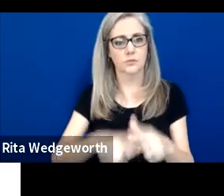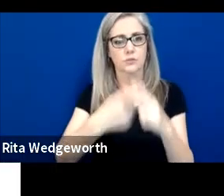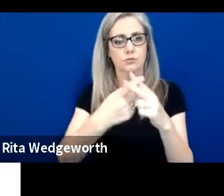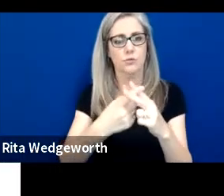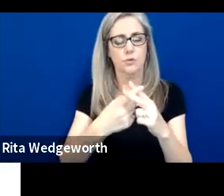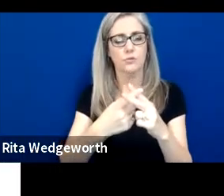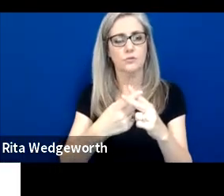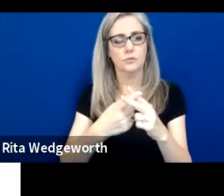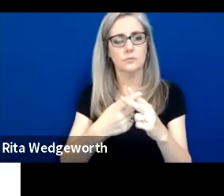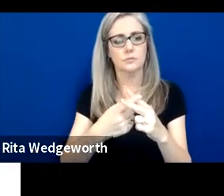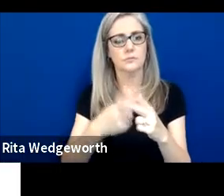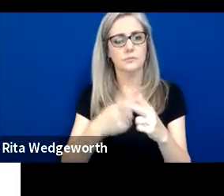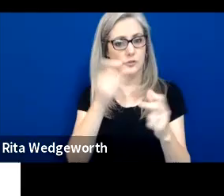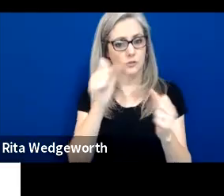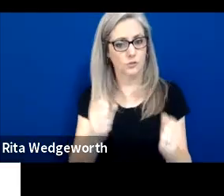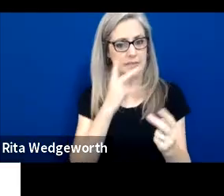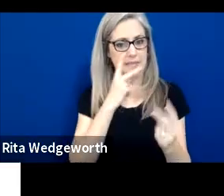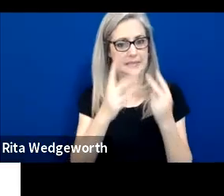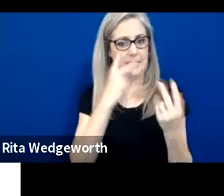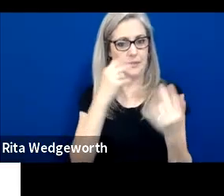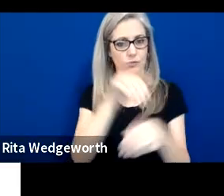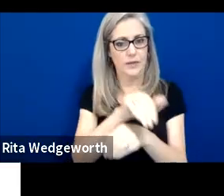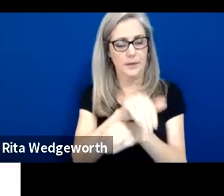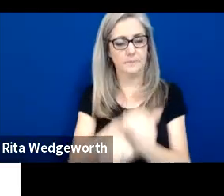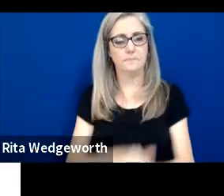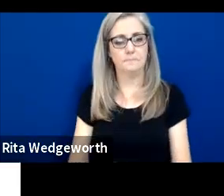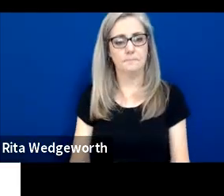and come before you tonight.